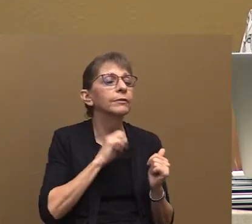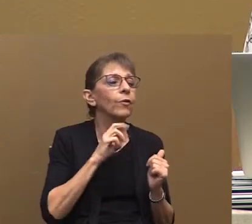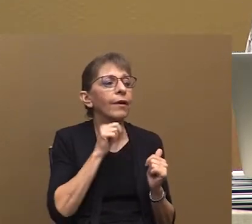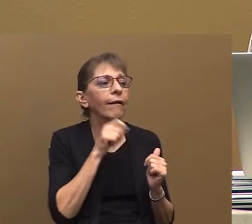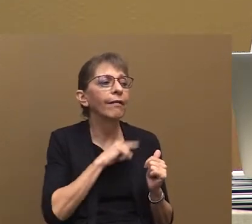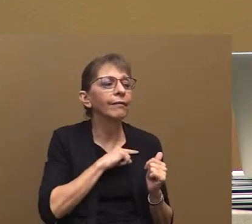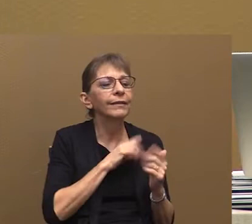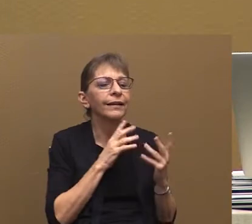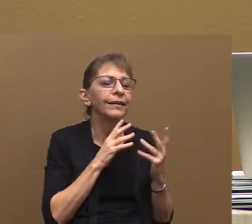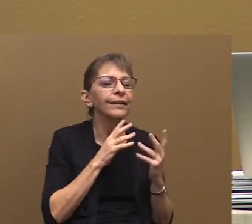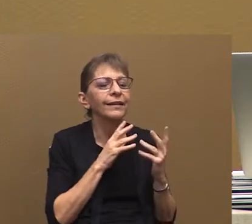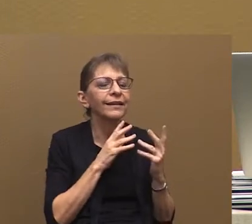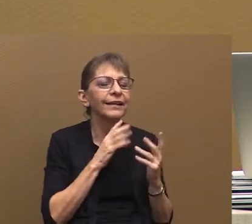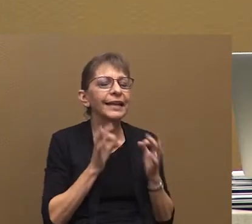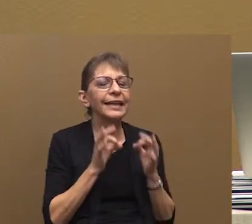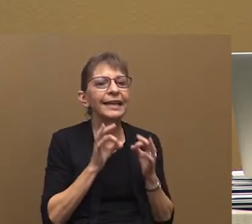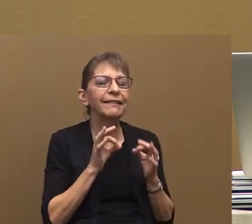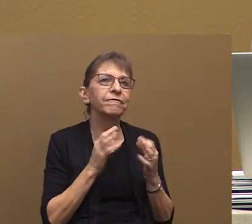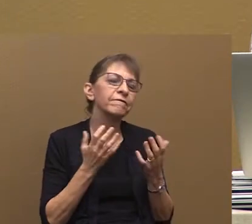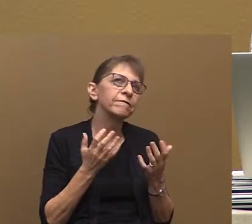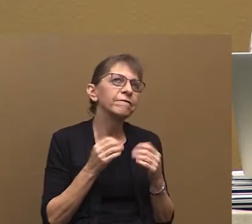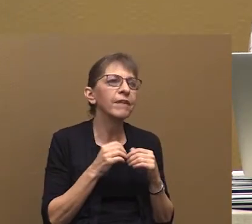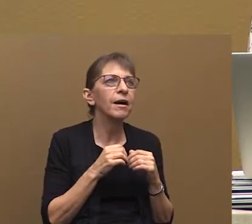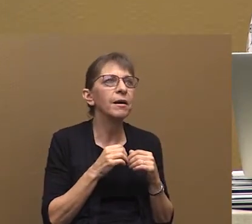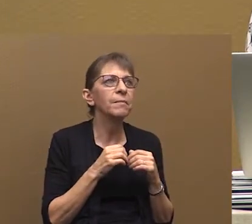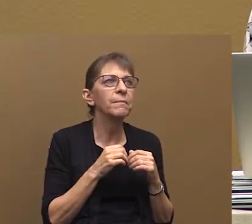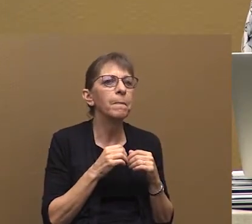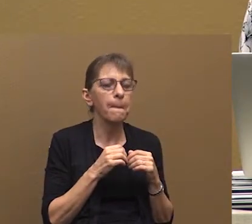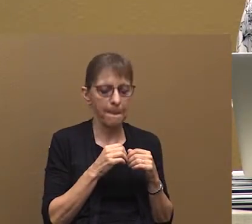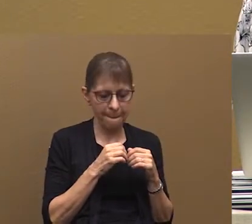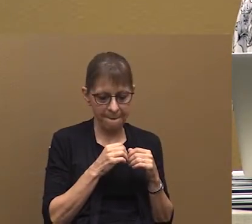guilty. Like if they put,